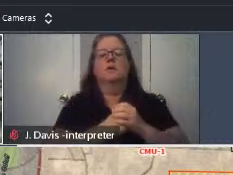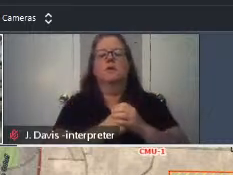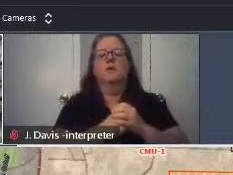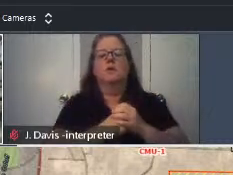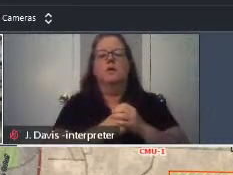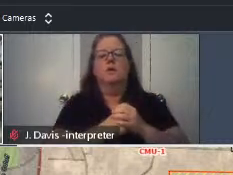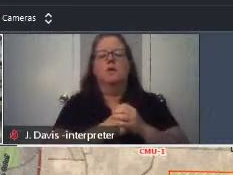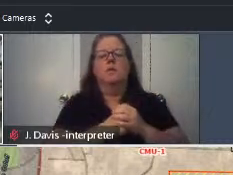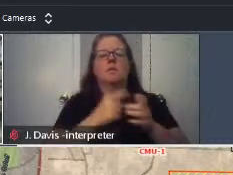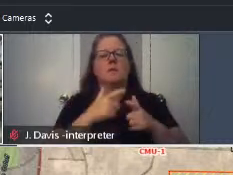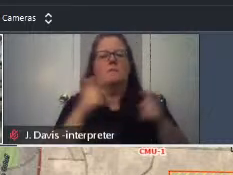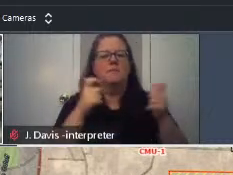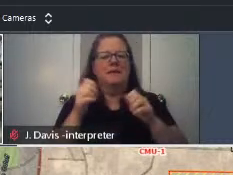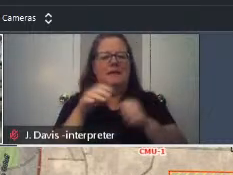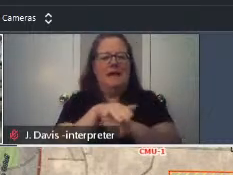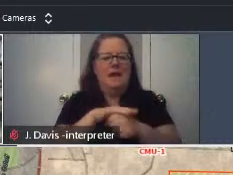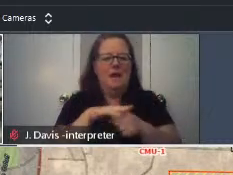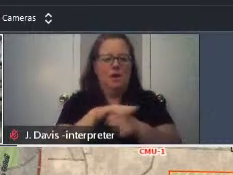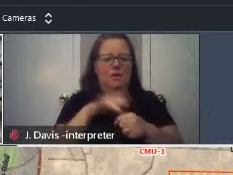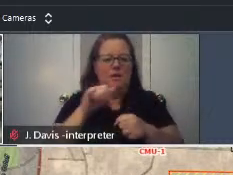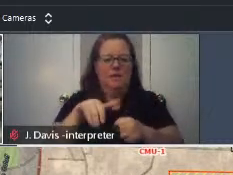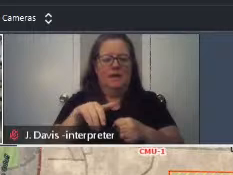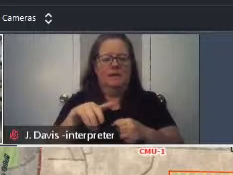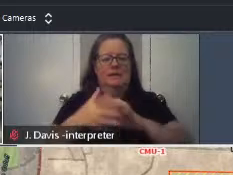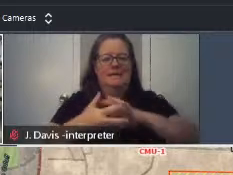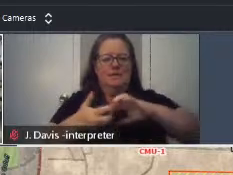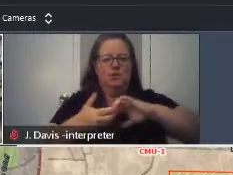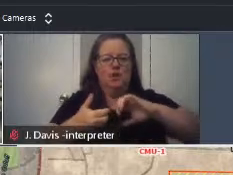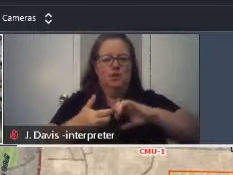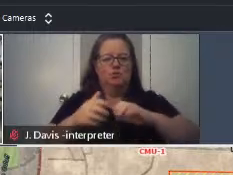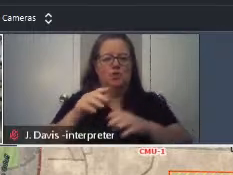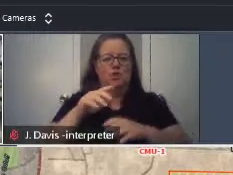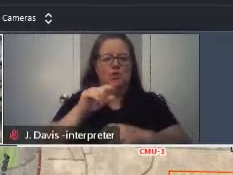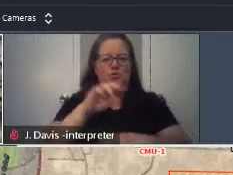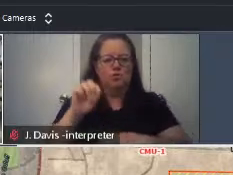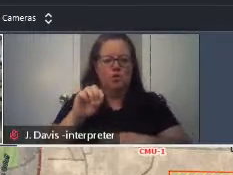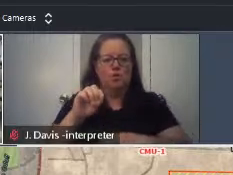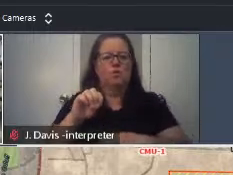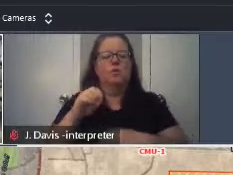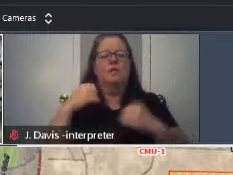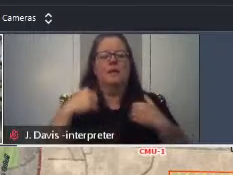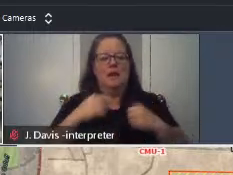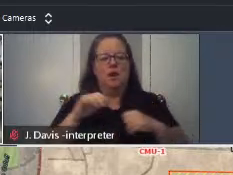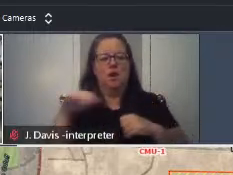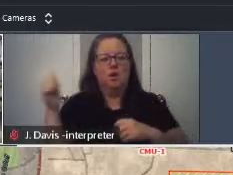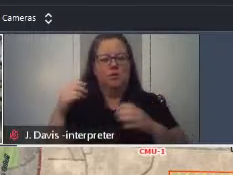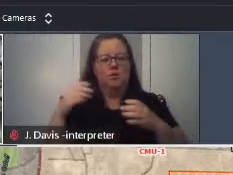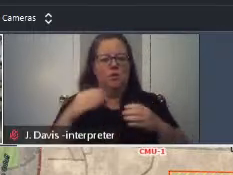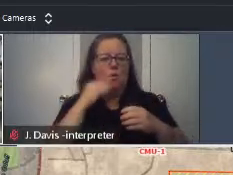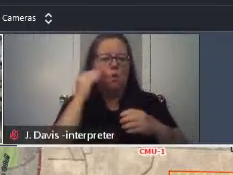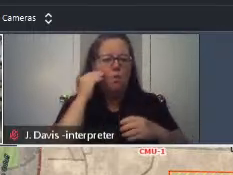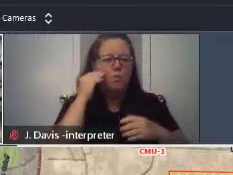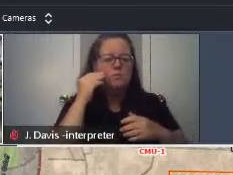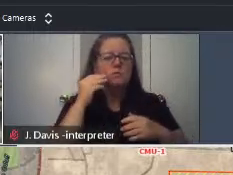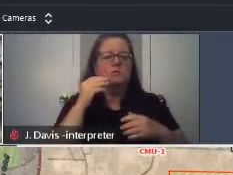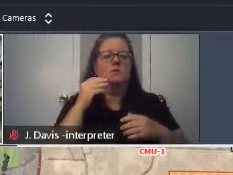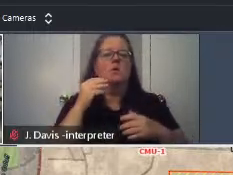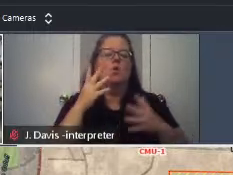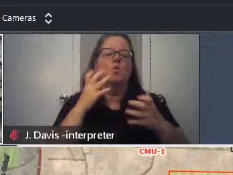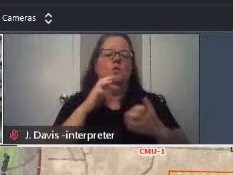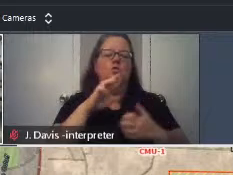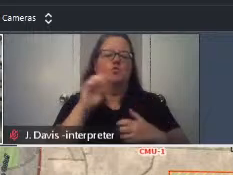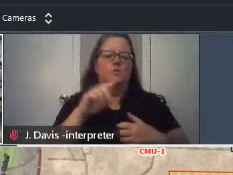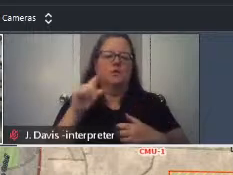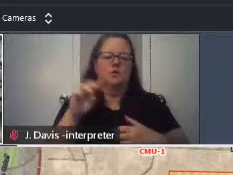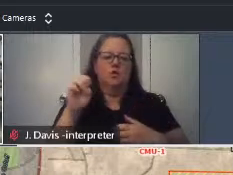larger area of that industrial zone that also included other residences, and we would recommend to go ahead and rezone that to